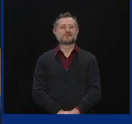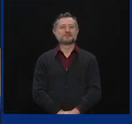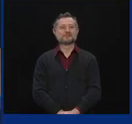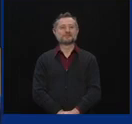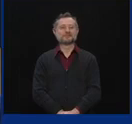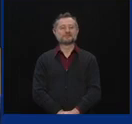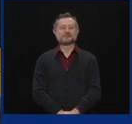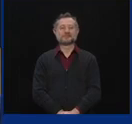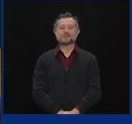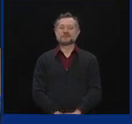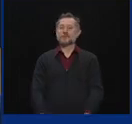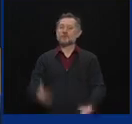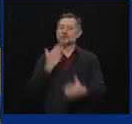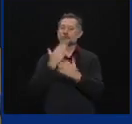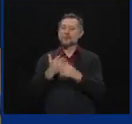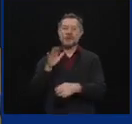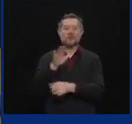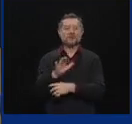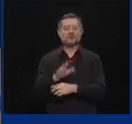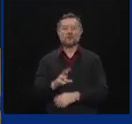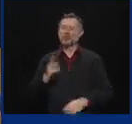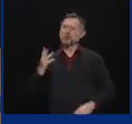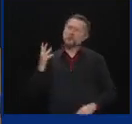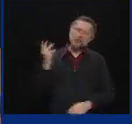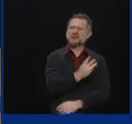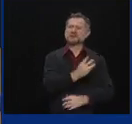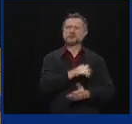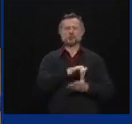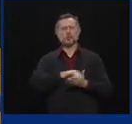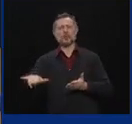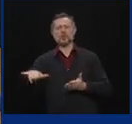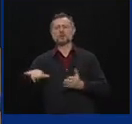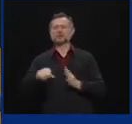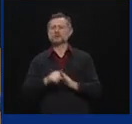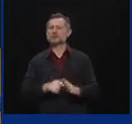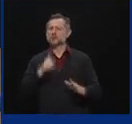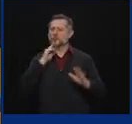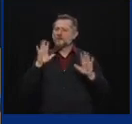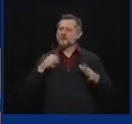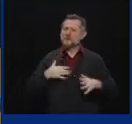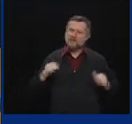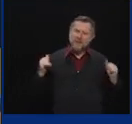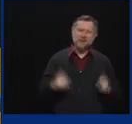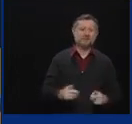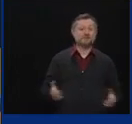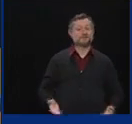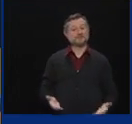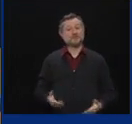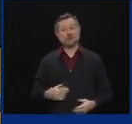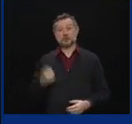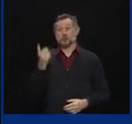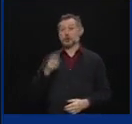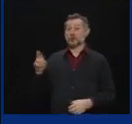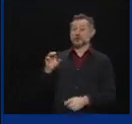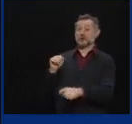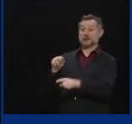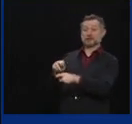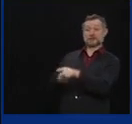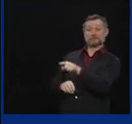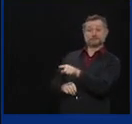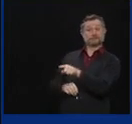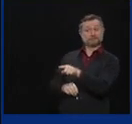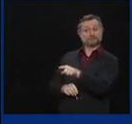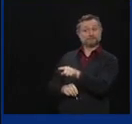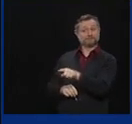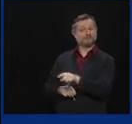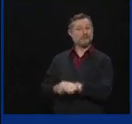Good afternoon, Western New York. It's great to be back. And Dr. Kane, I have to say, having been in the literal